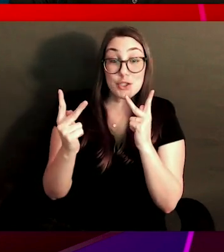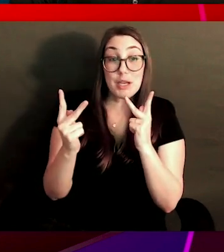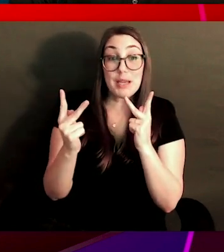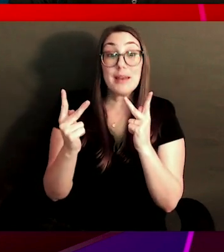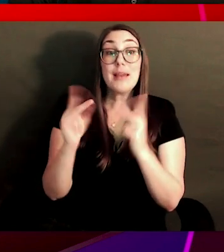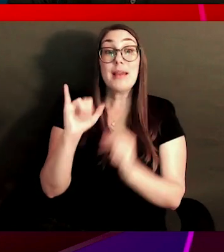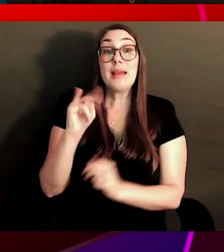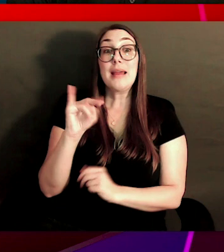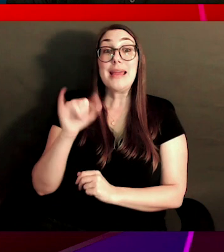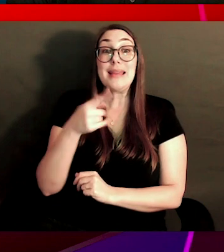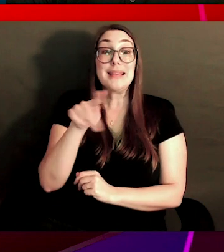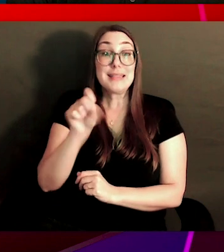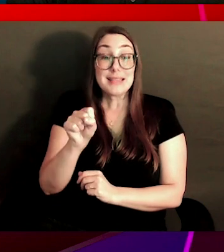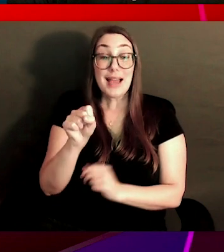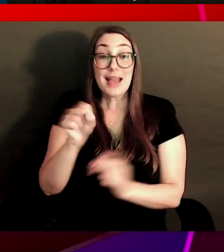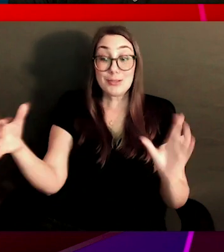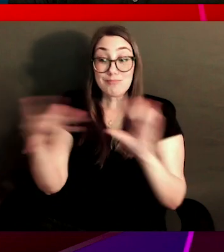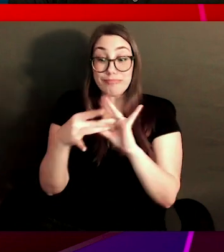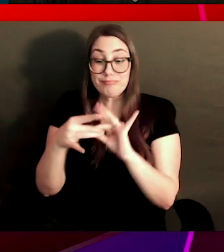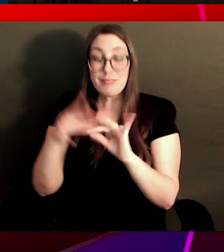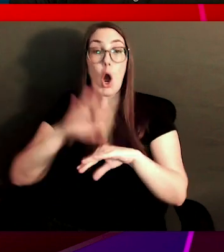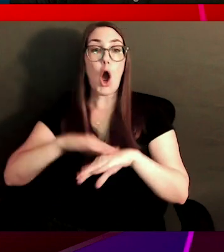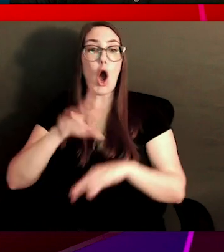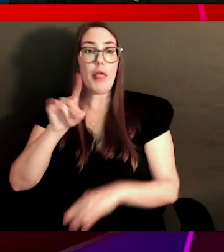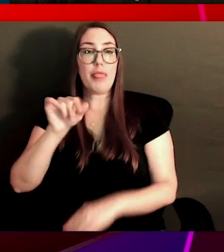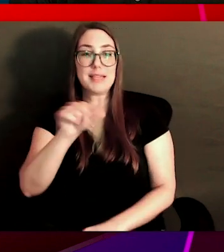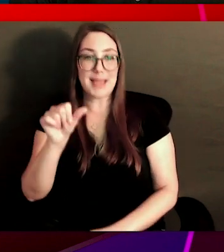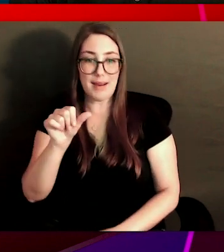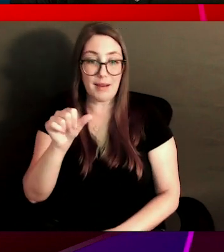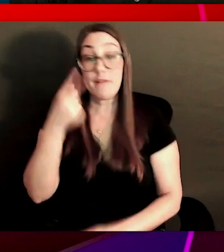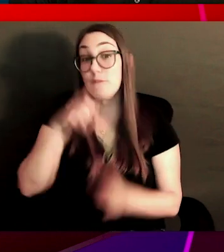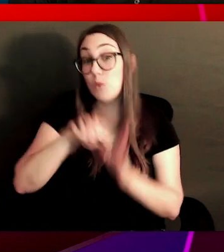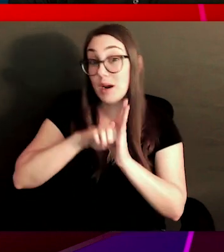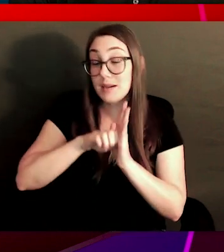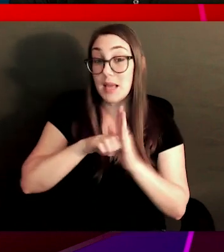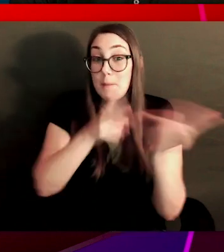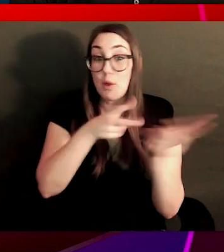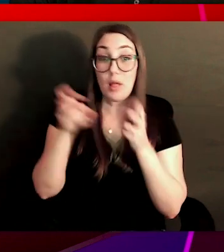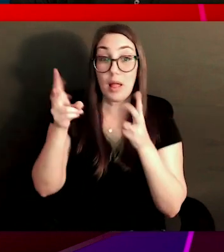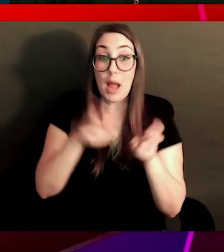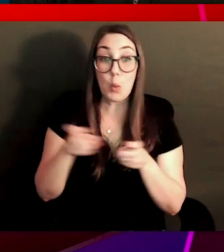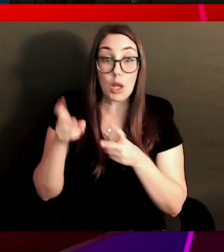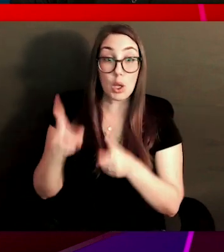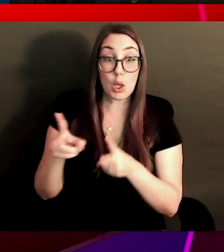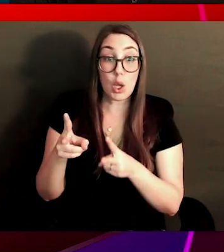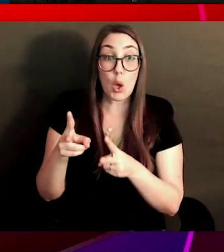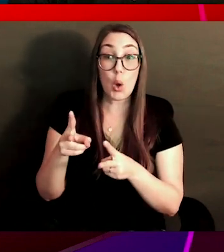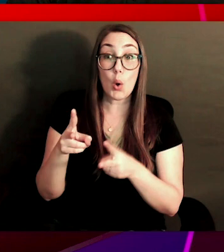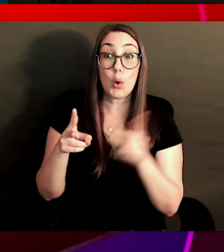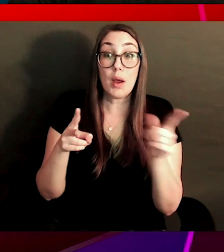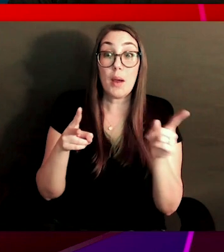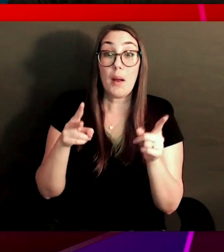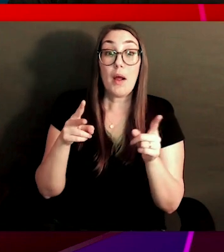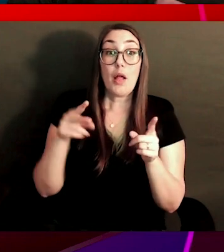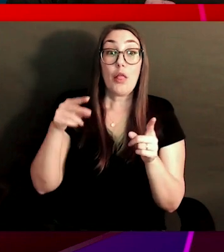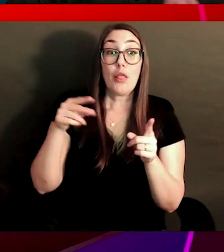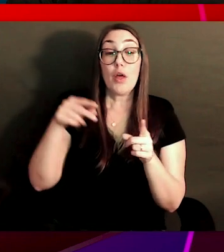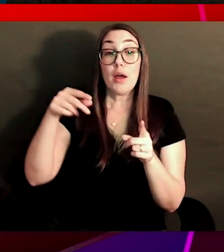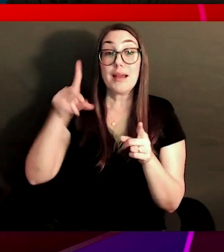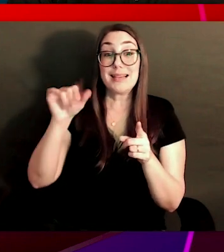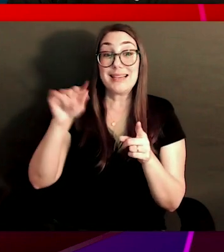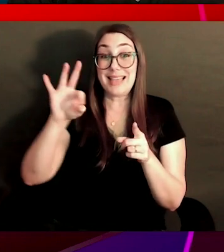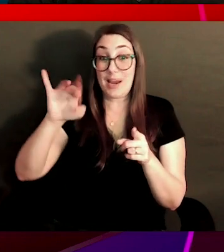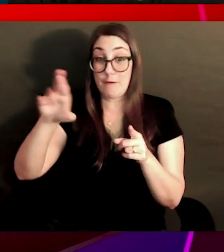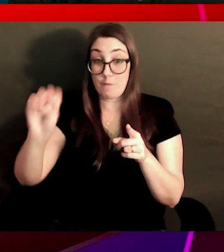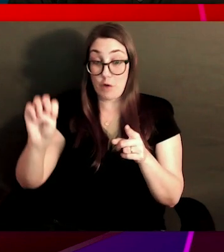data. In this example, I'm going to load a pandas data frame, and when I go ahead to query that data frame, you'll notice that it